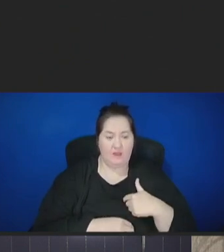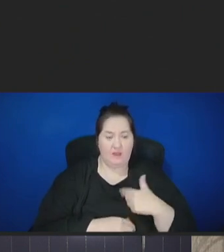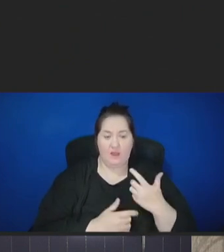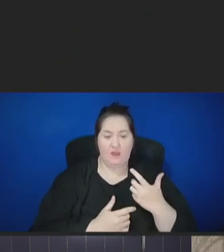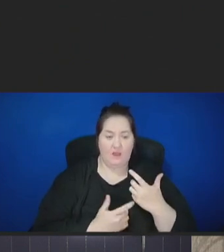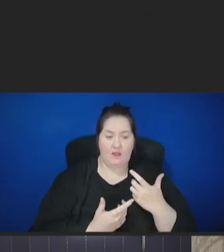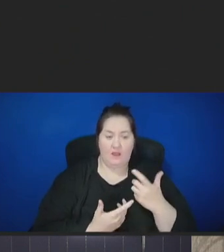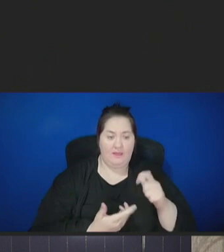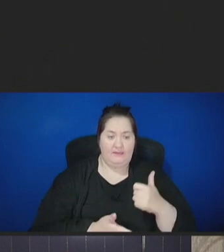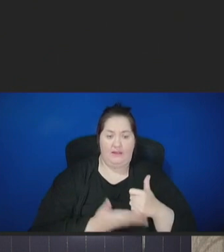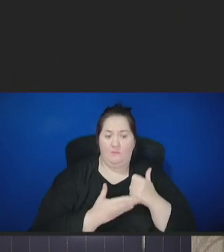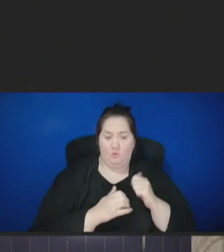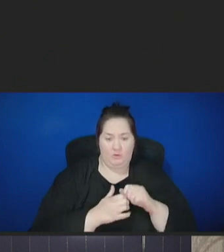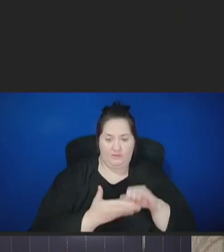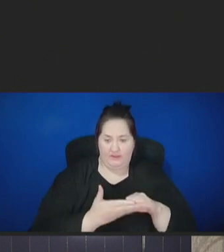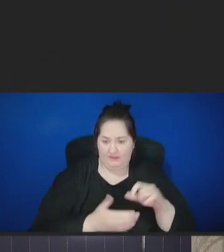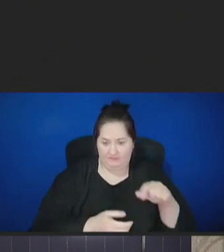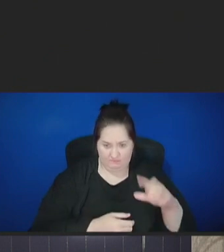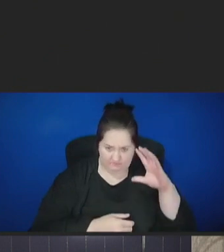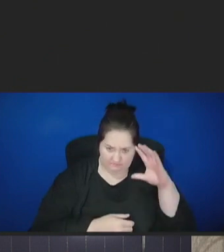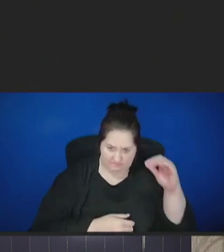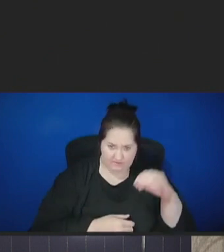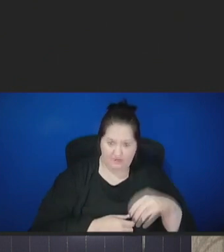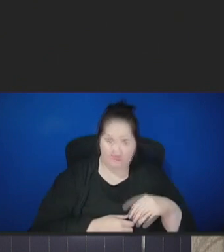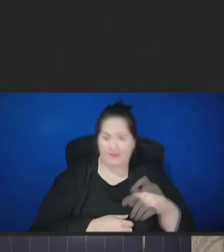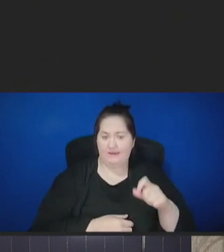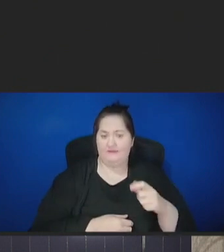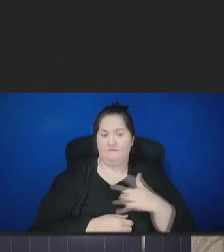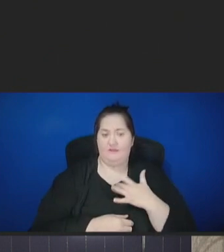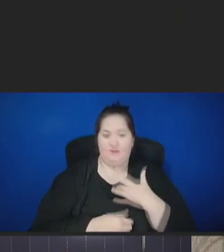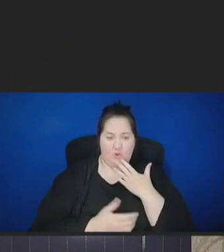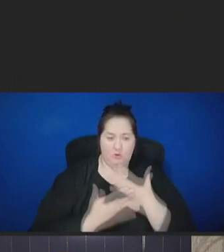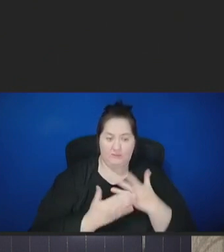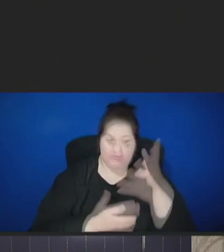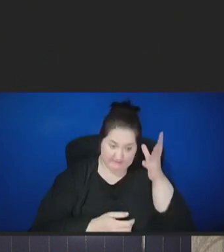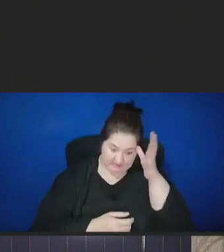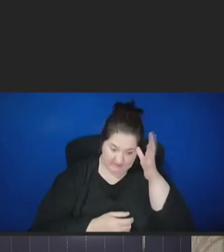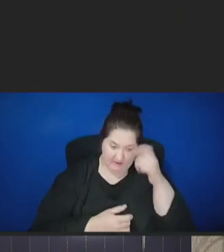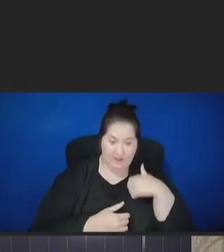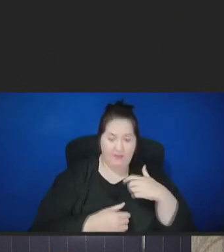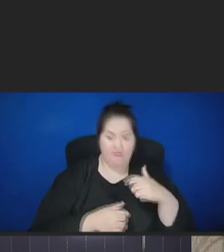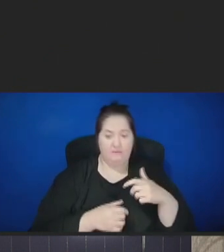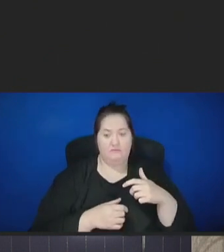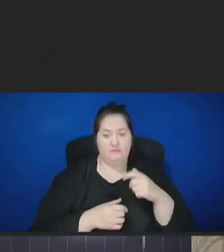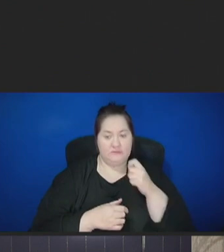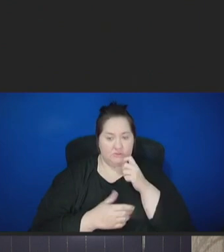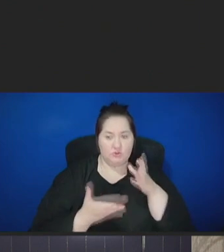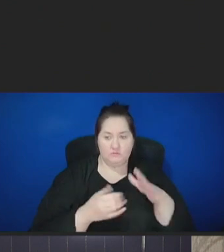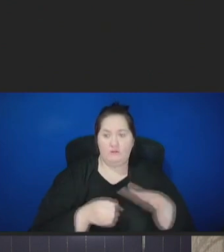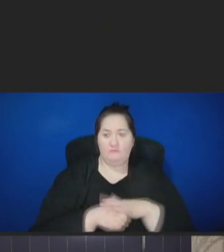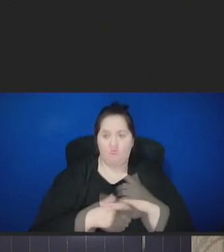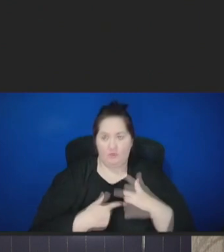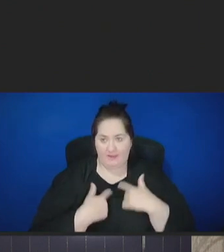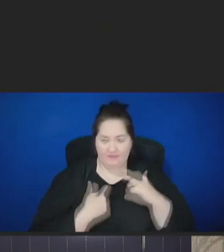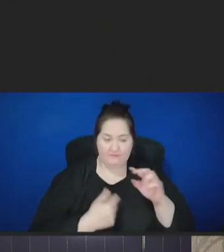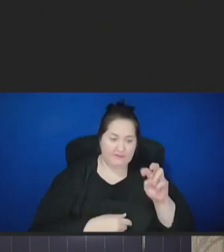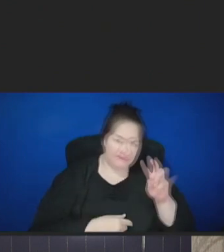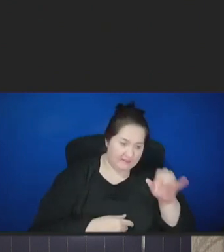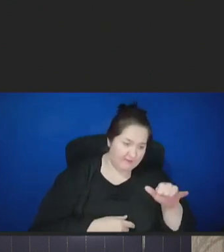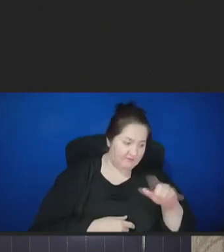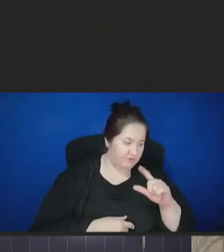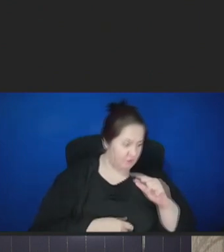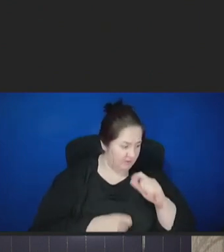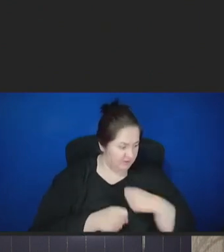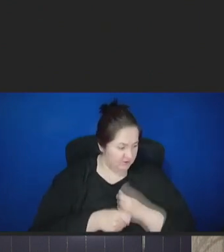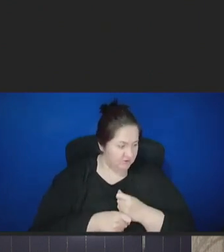need assistance with this little guy. I need assistance, feeling good as a dad that I didn't serve my entire life in the Navy, 20 years